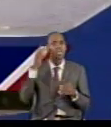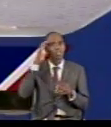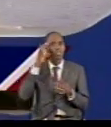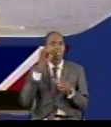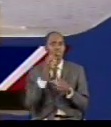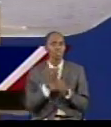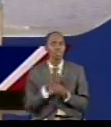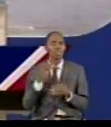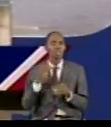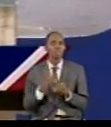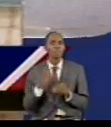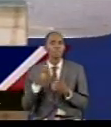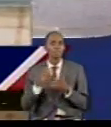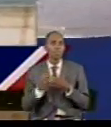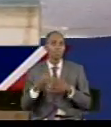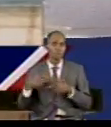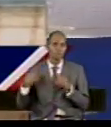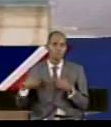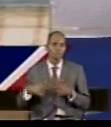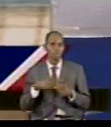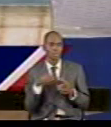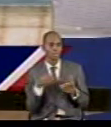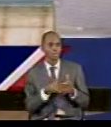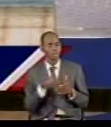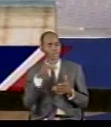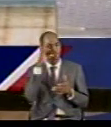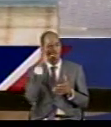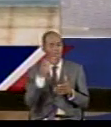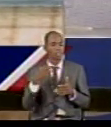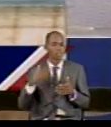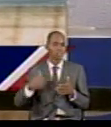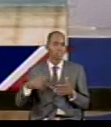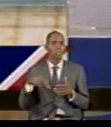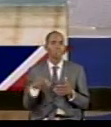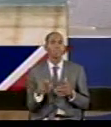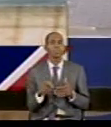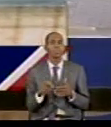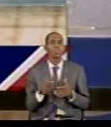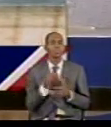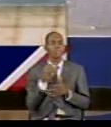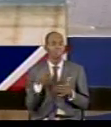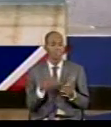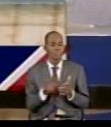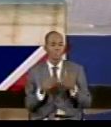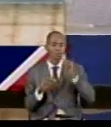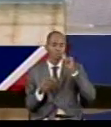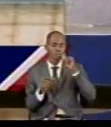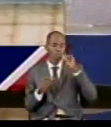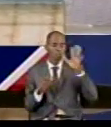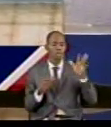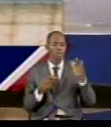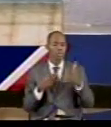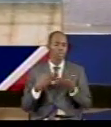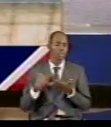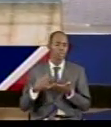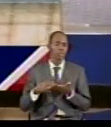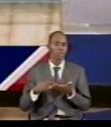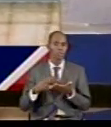heart, this man's religion, this woman's